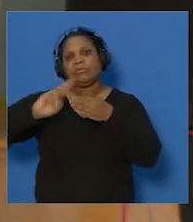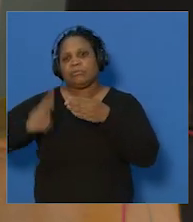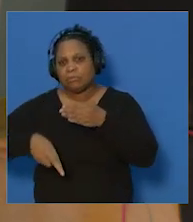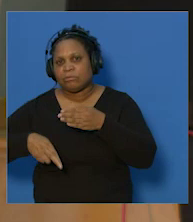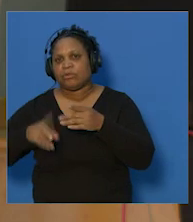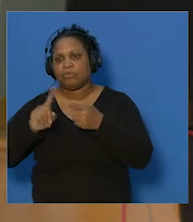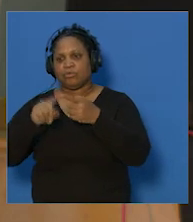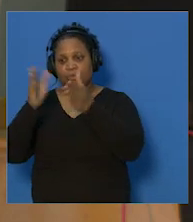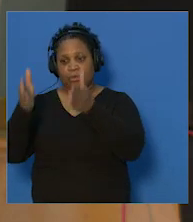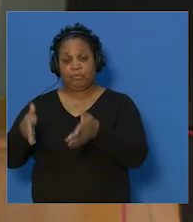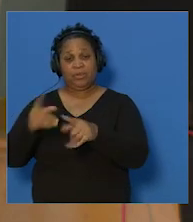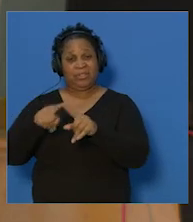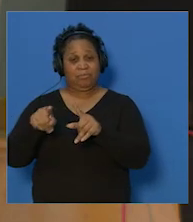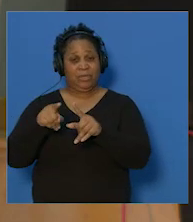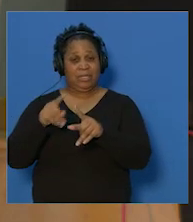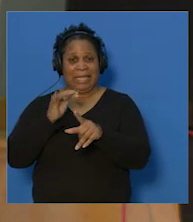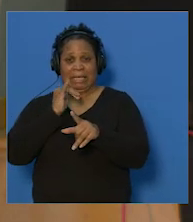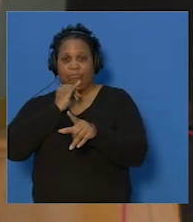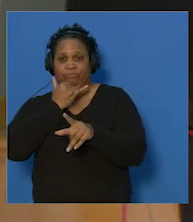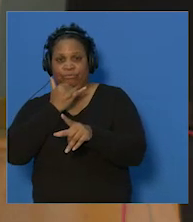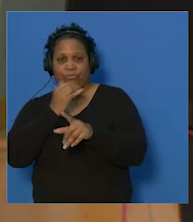order, that glitch would have been,